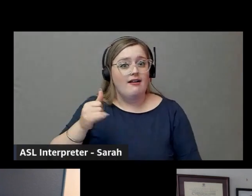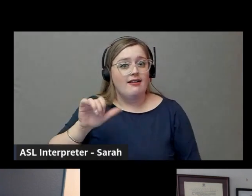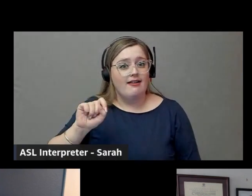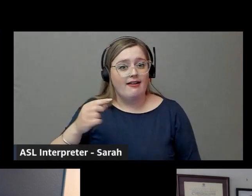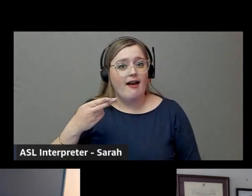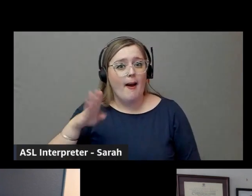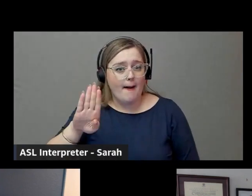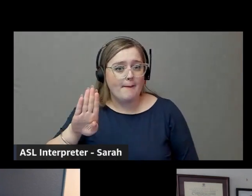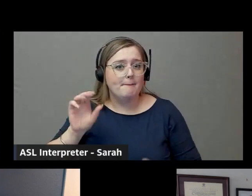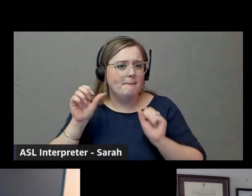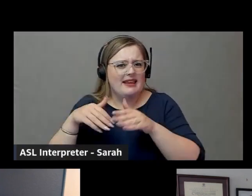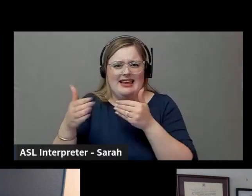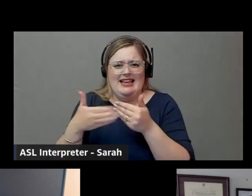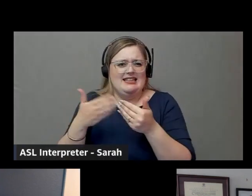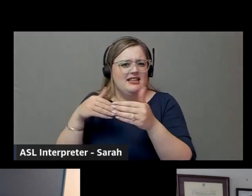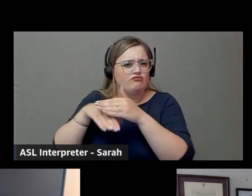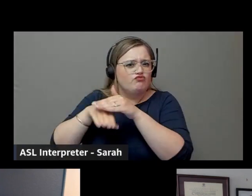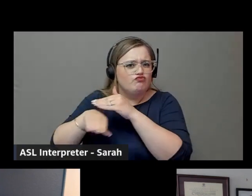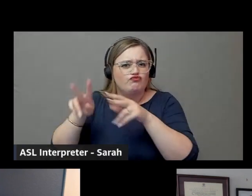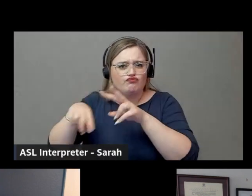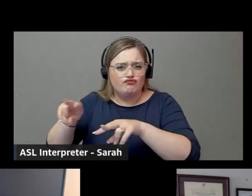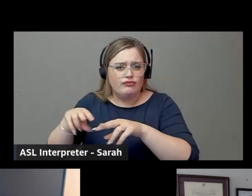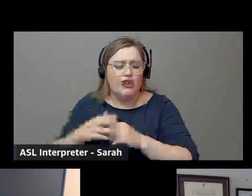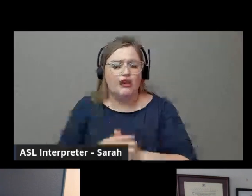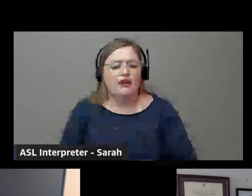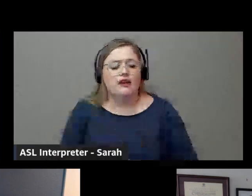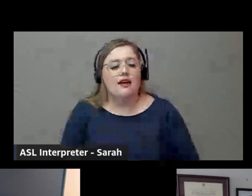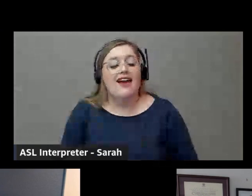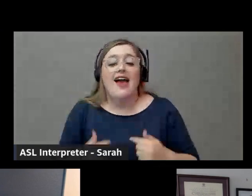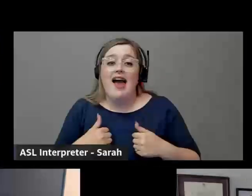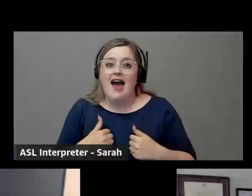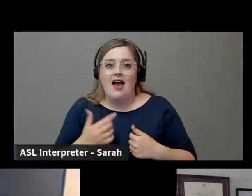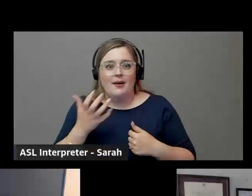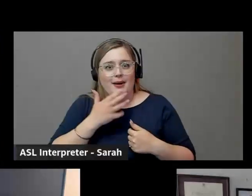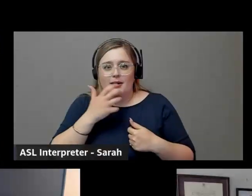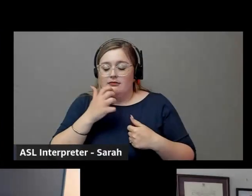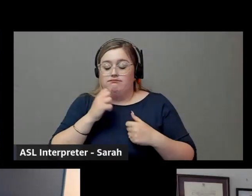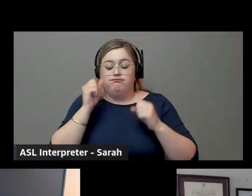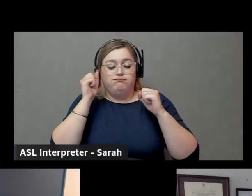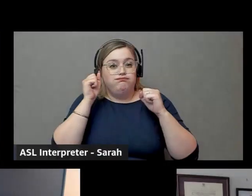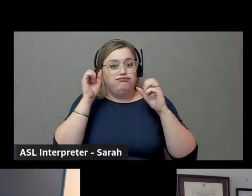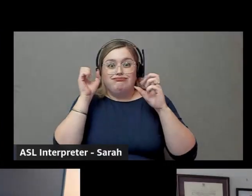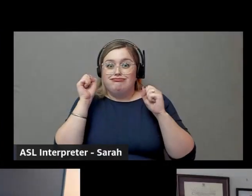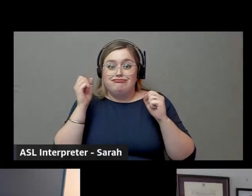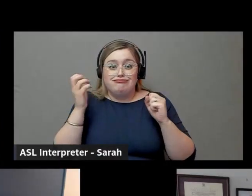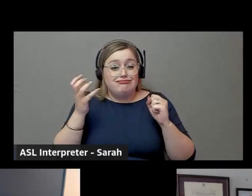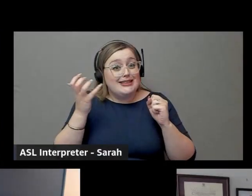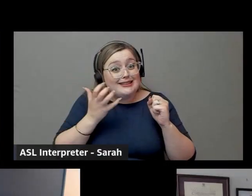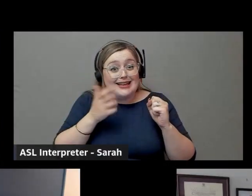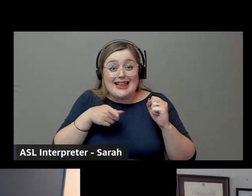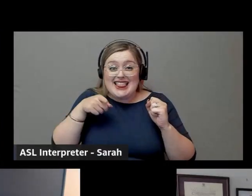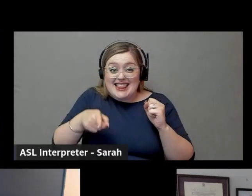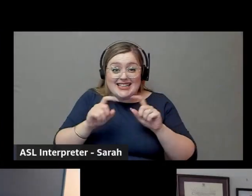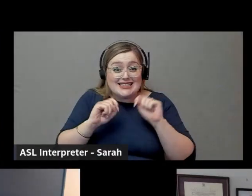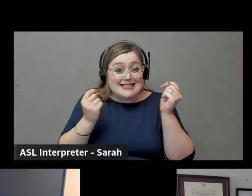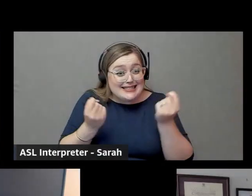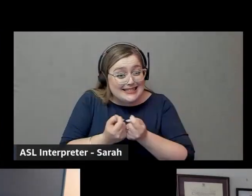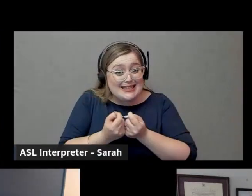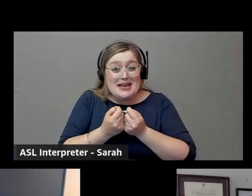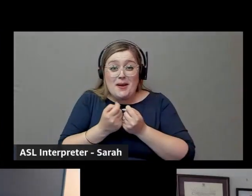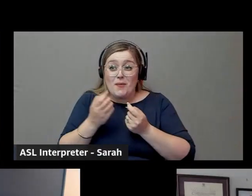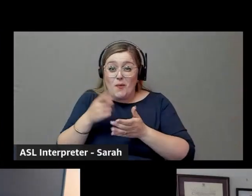easily access them. I'm blown away by what this team has done in terms